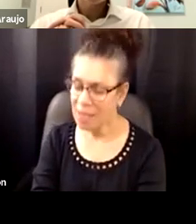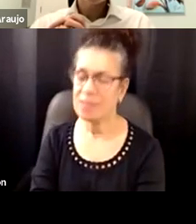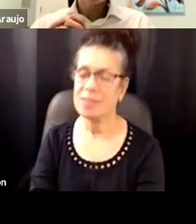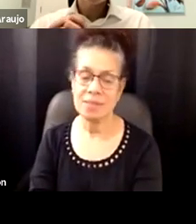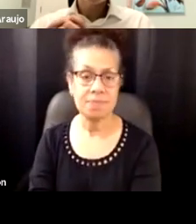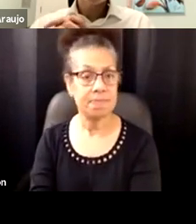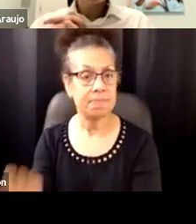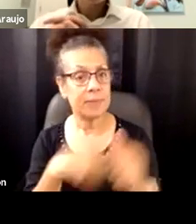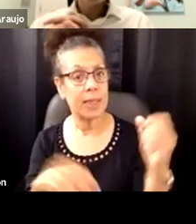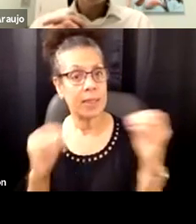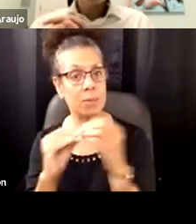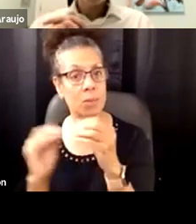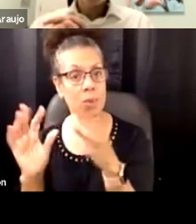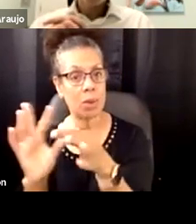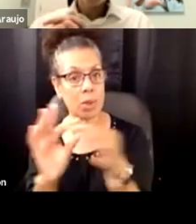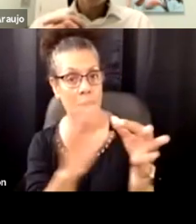any other comments